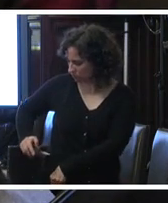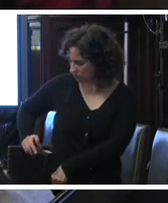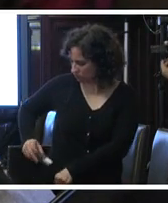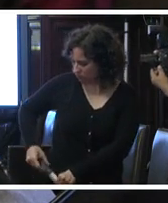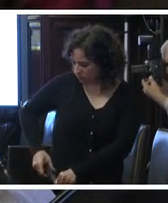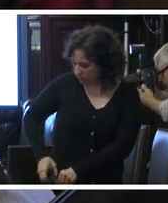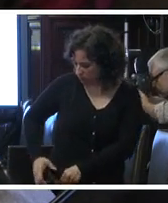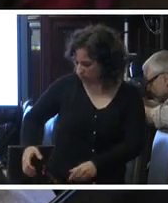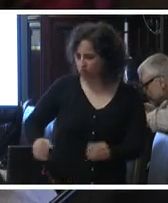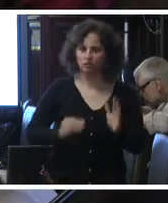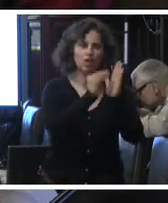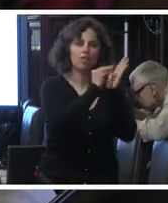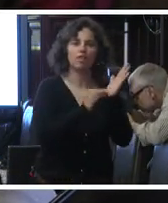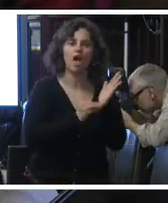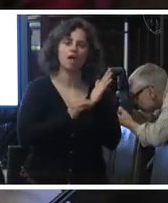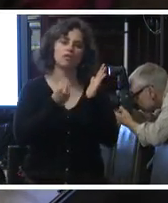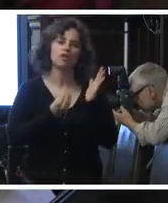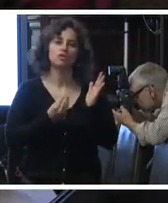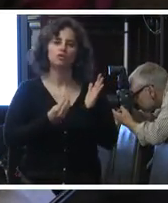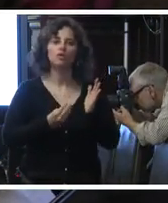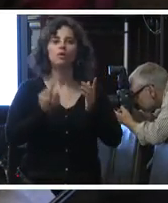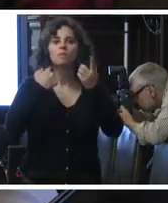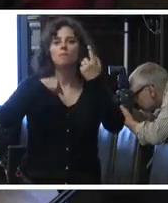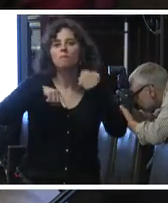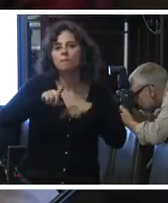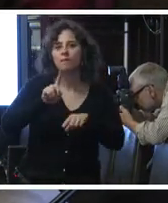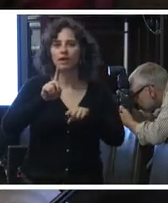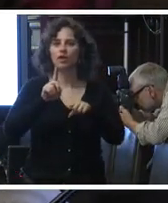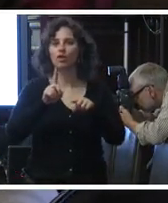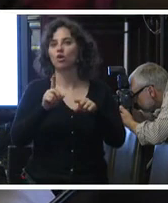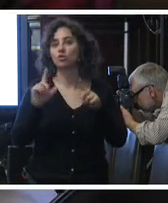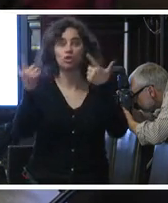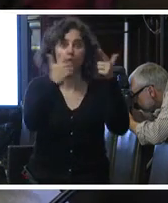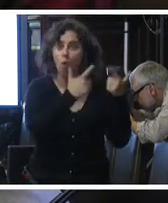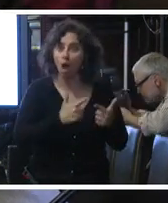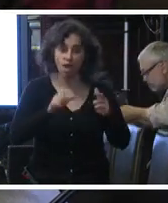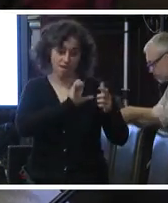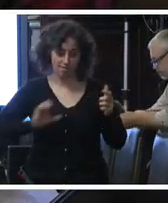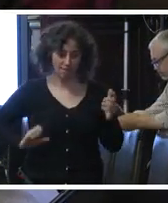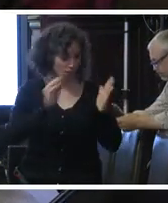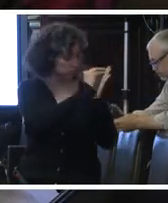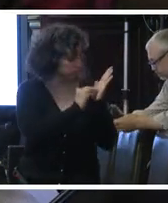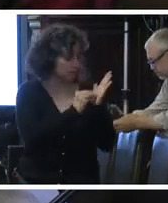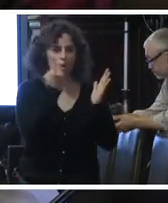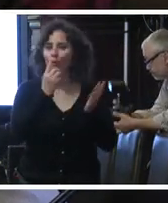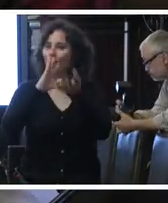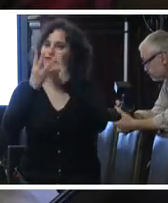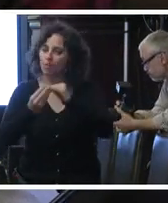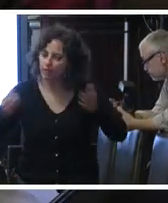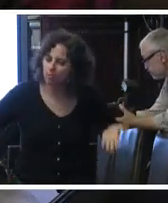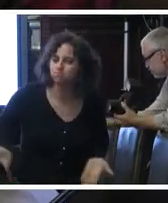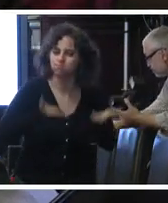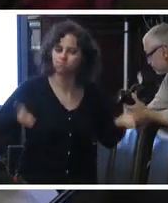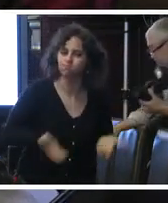data at that. But if it does not, one way of pushing the state to